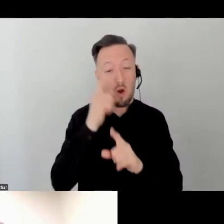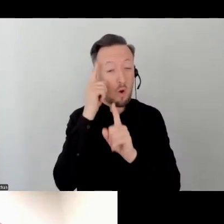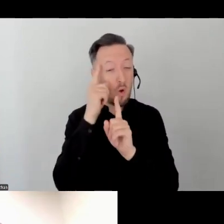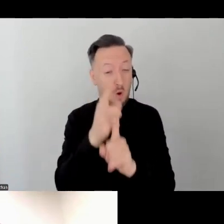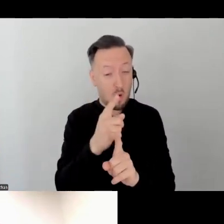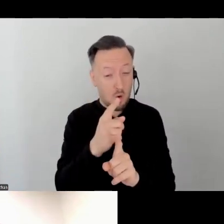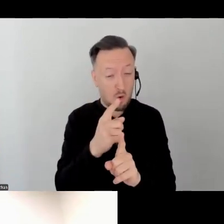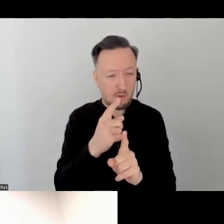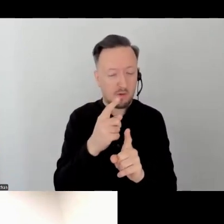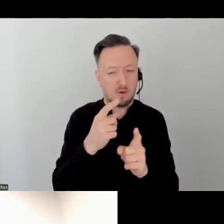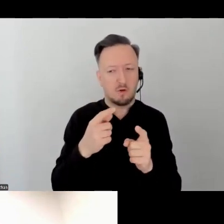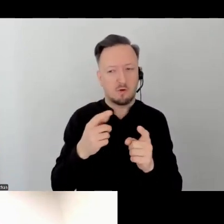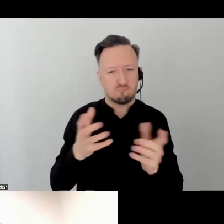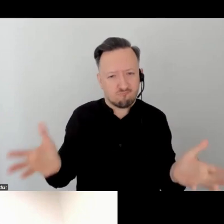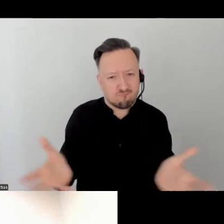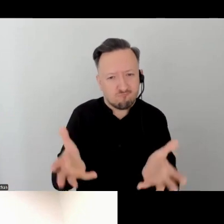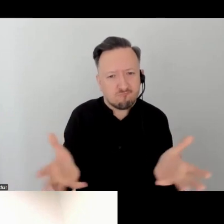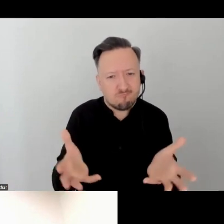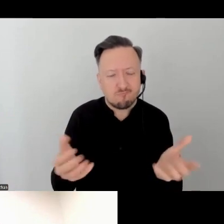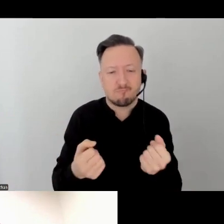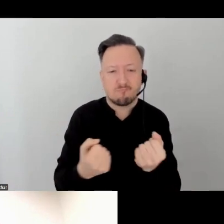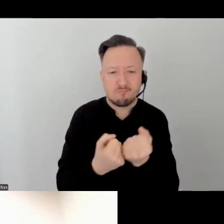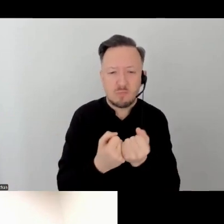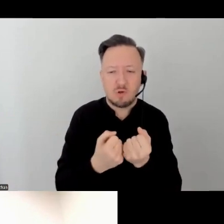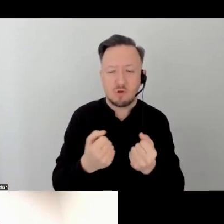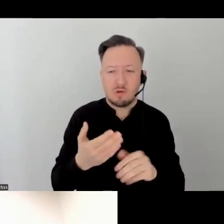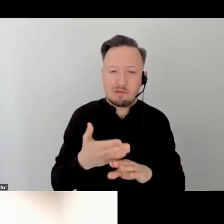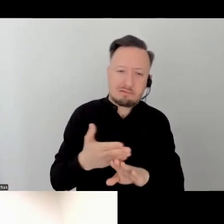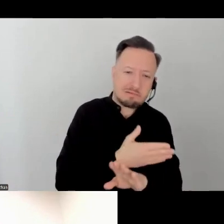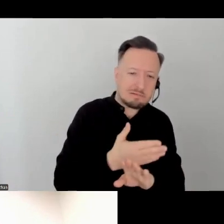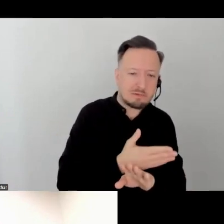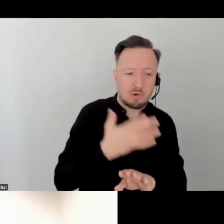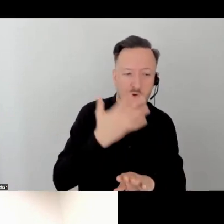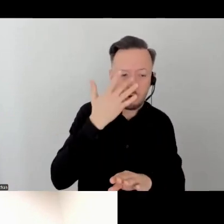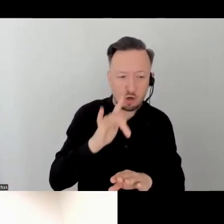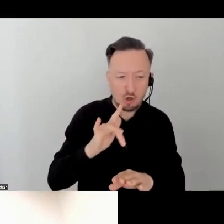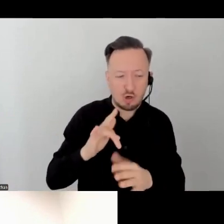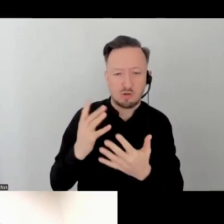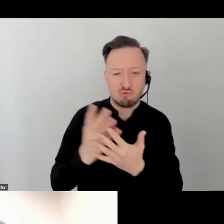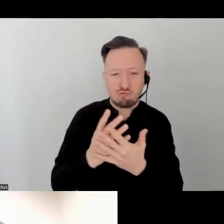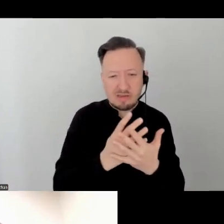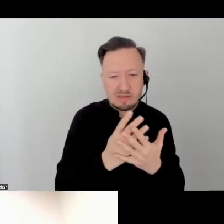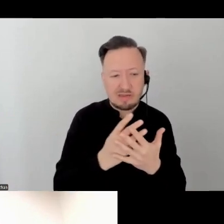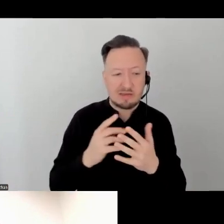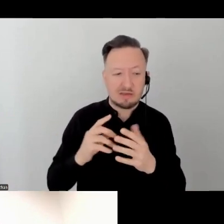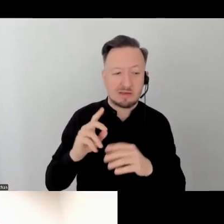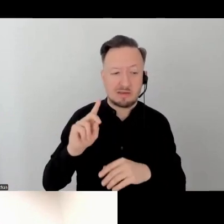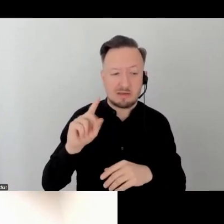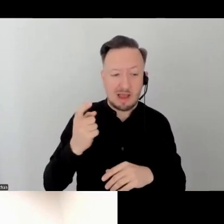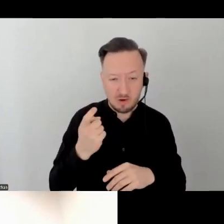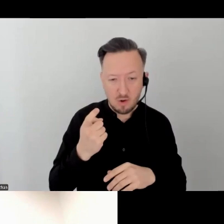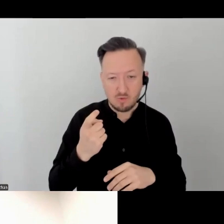always been to really advocate for early screenings or early diagnosis, at least being